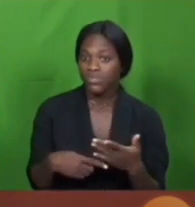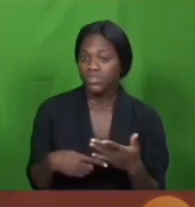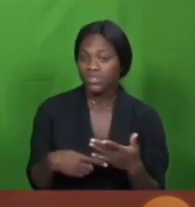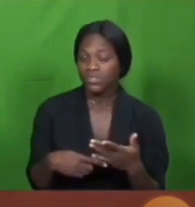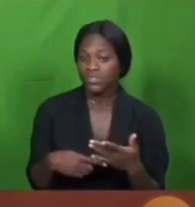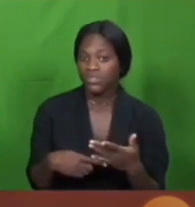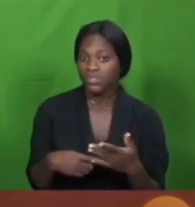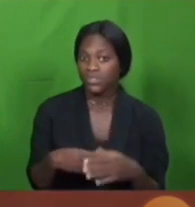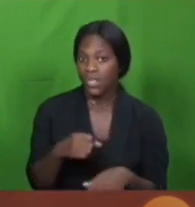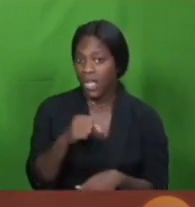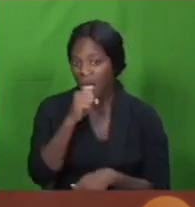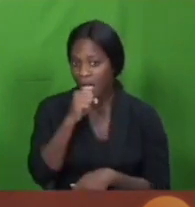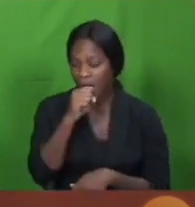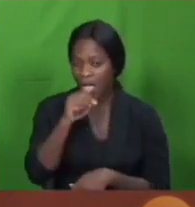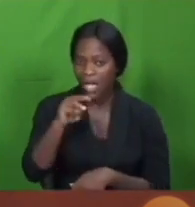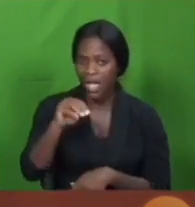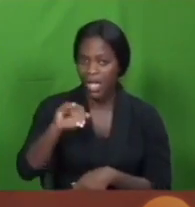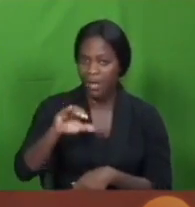mic.